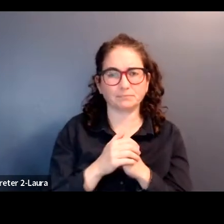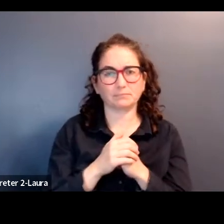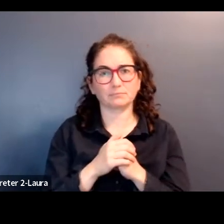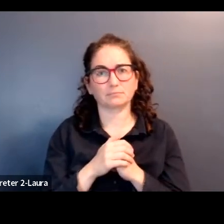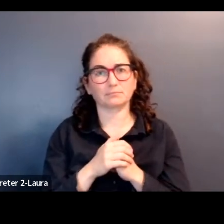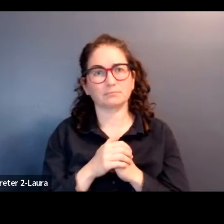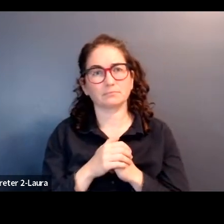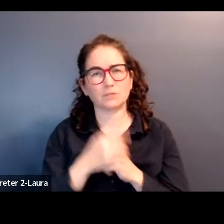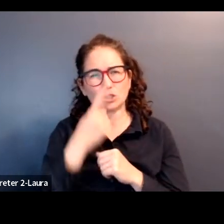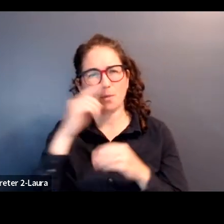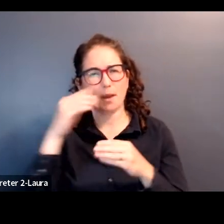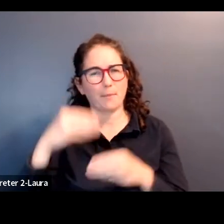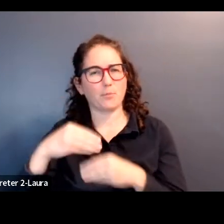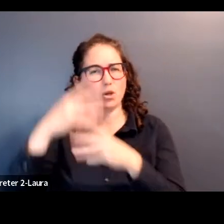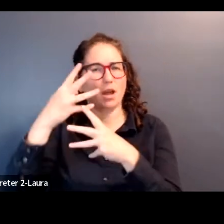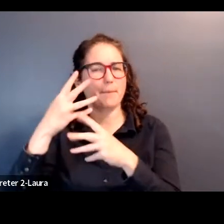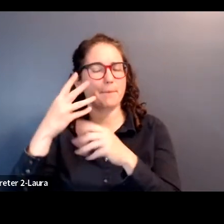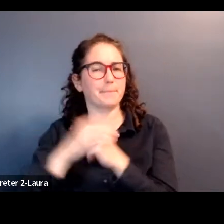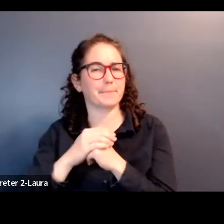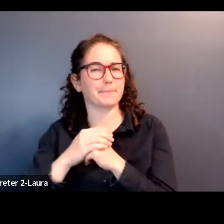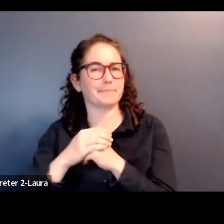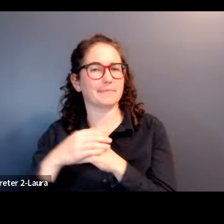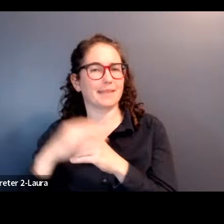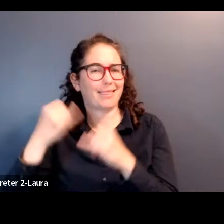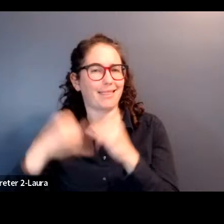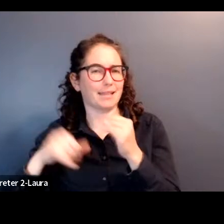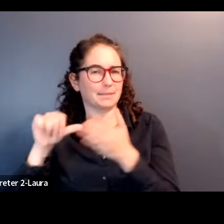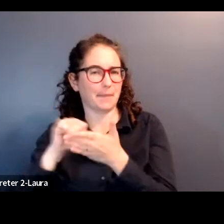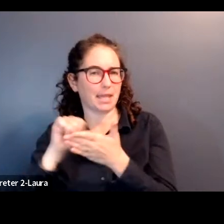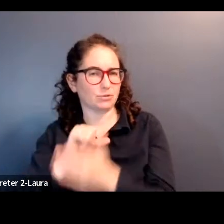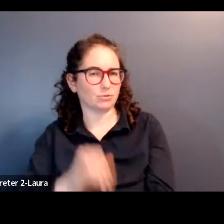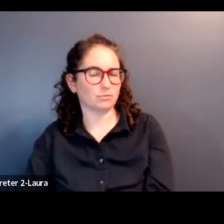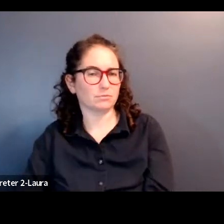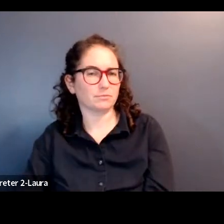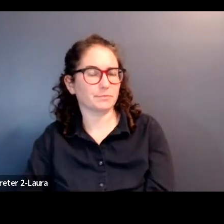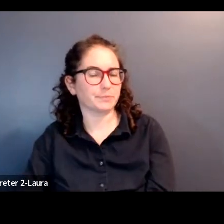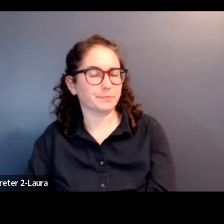Ryan, can you bring up the last page?